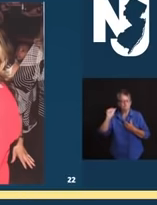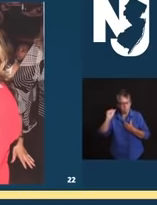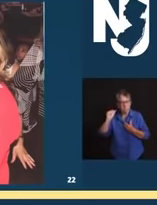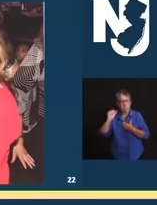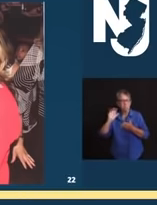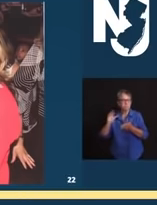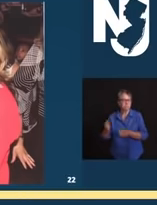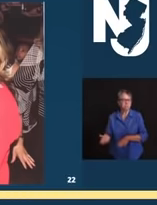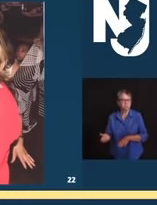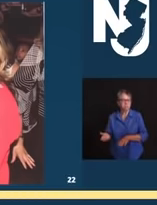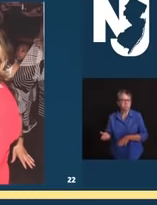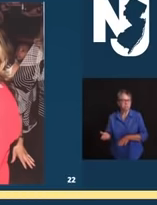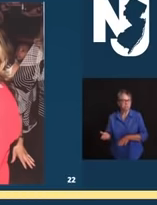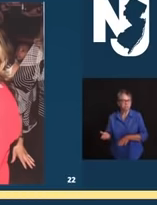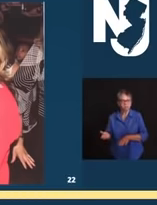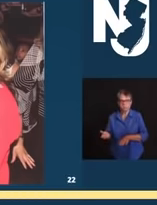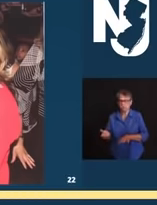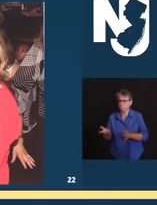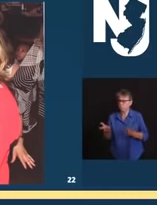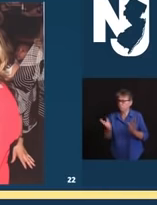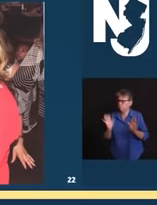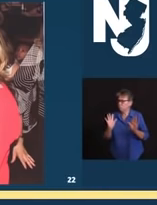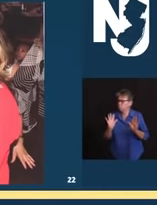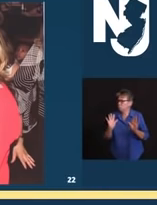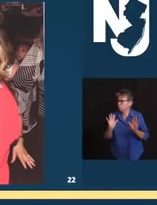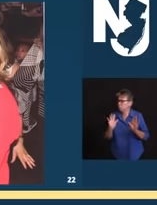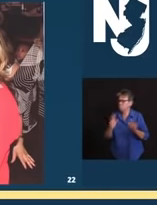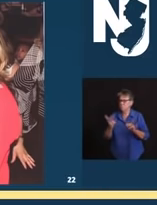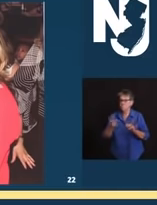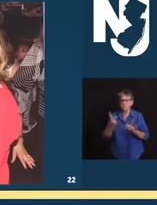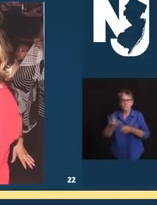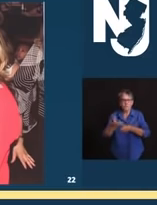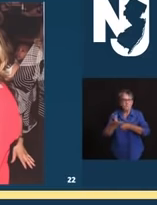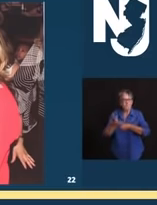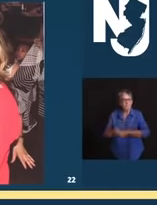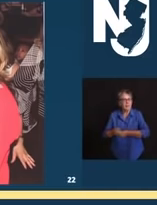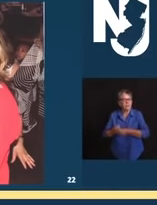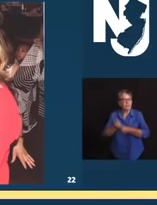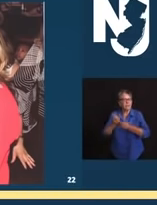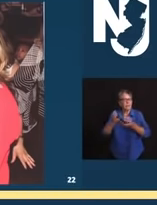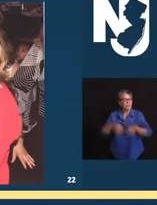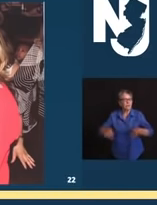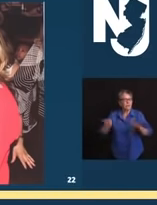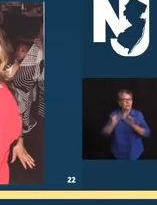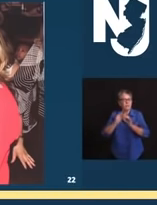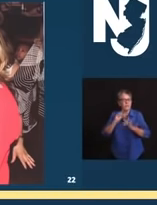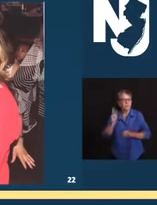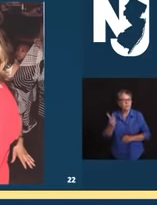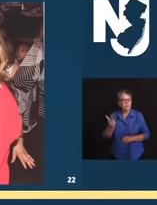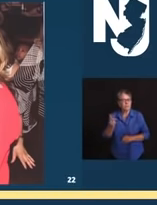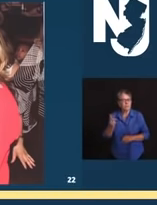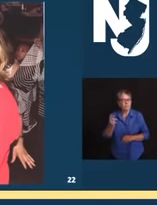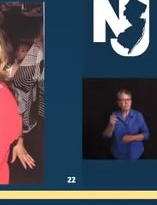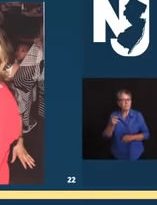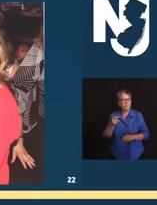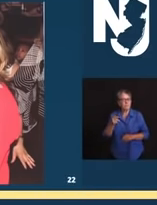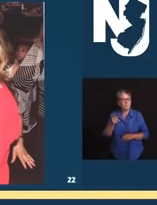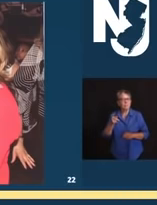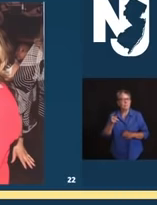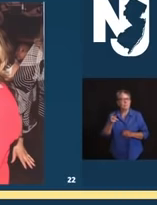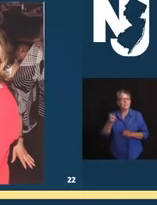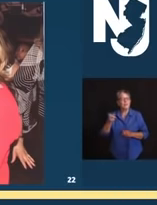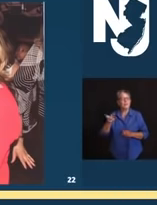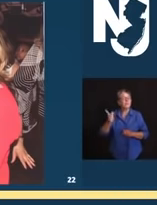deep faith, and a fighter, having bravely fought kidney disease for 25 years, yet never letting the challenges she